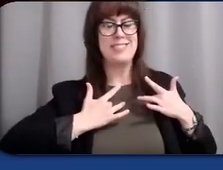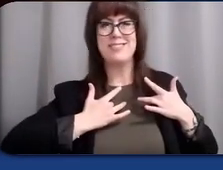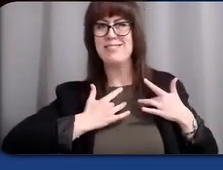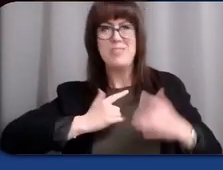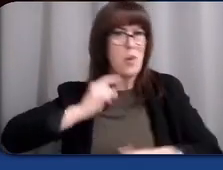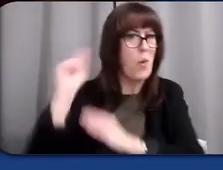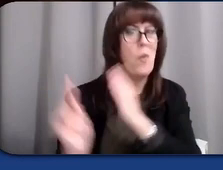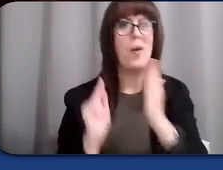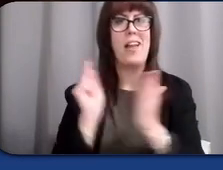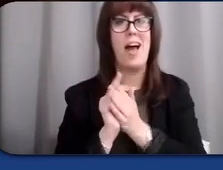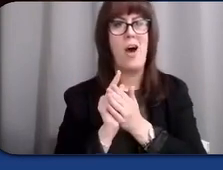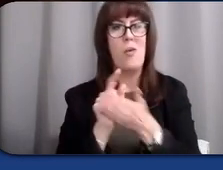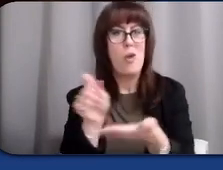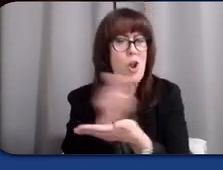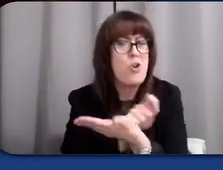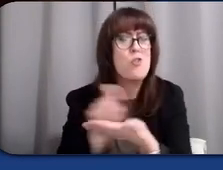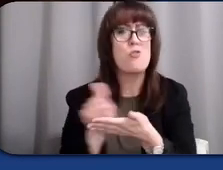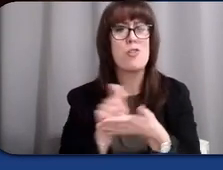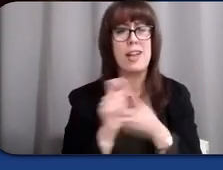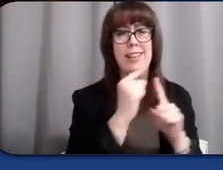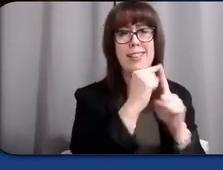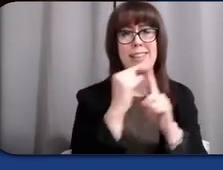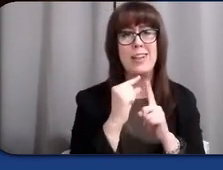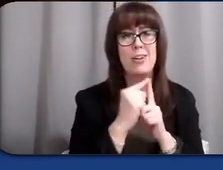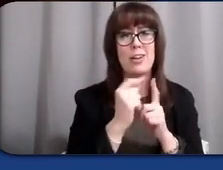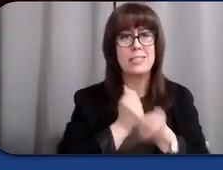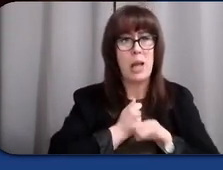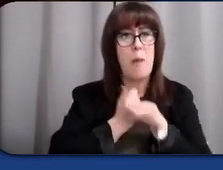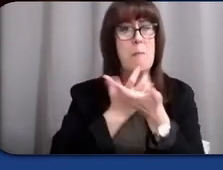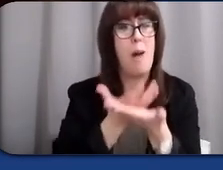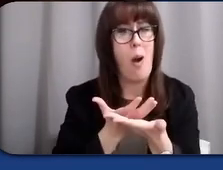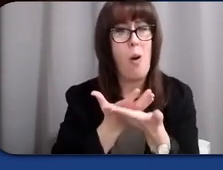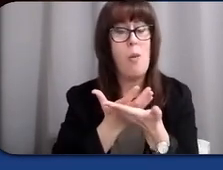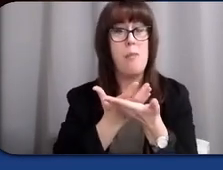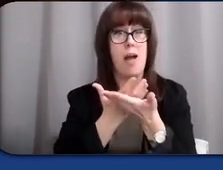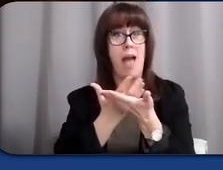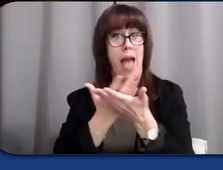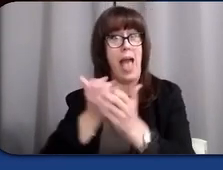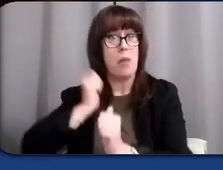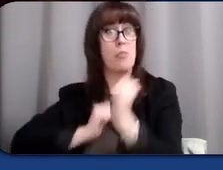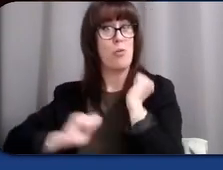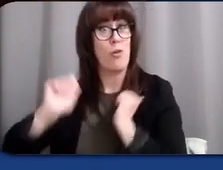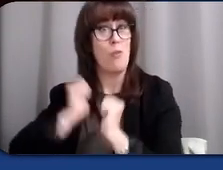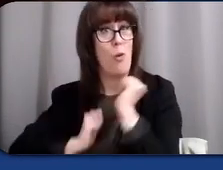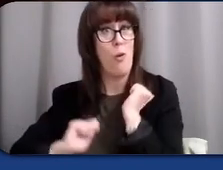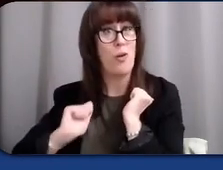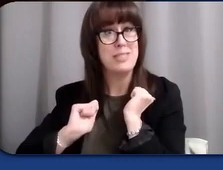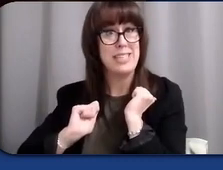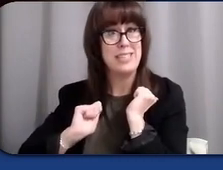written lyrics, wrote a poem, and then performed it.